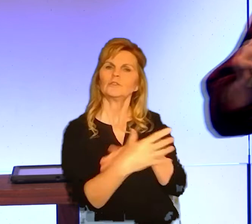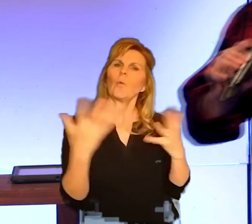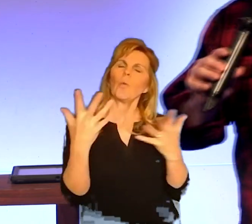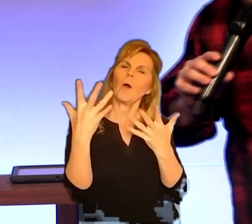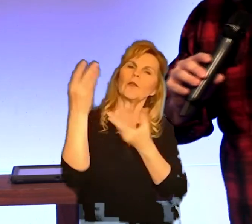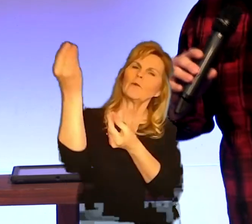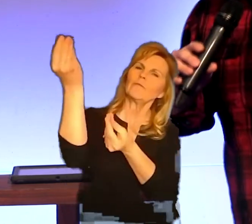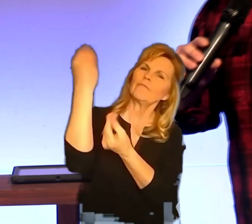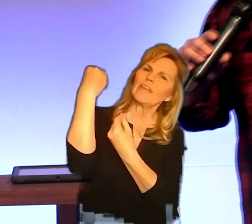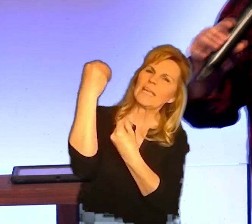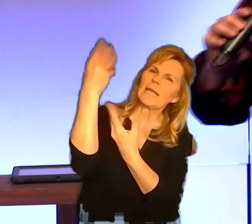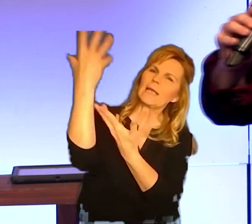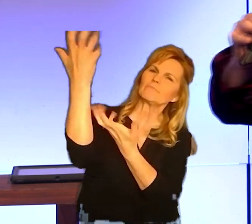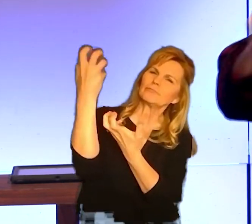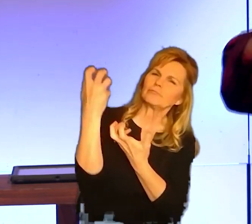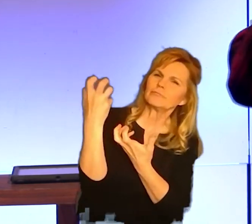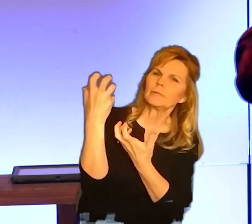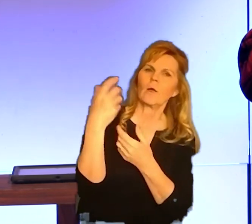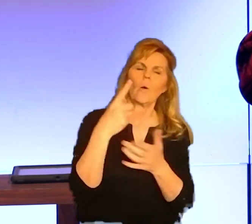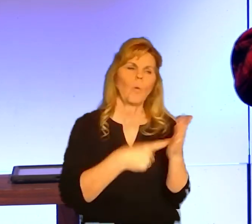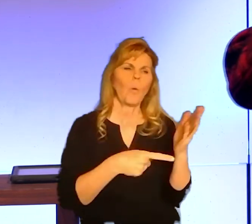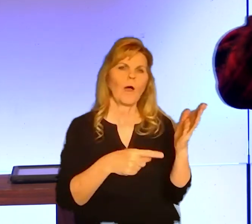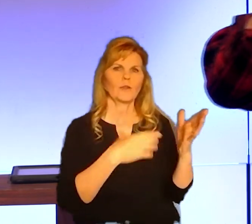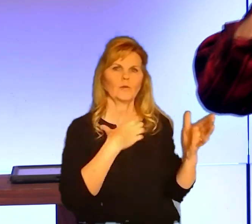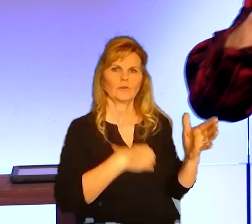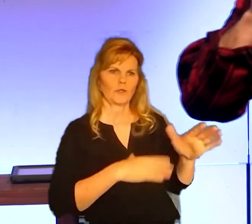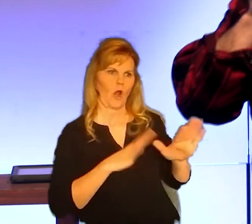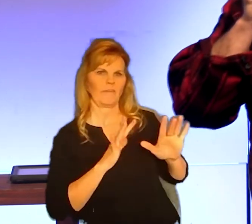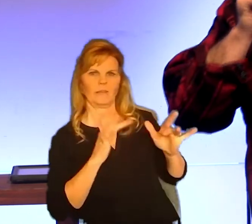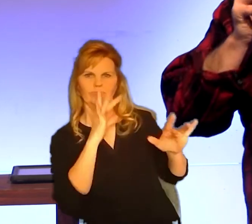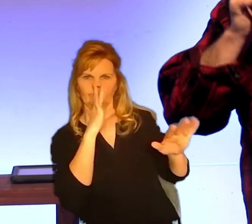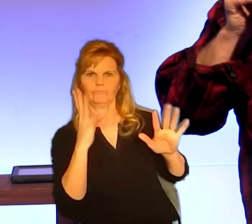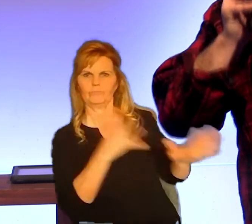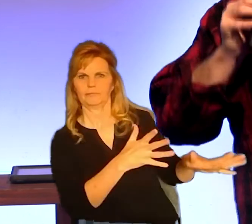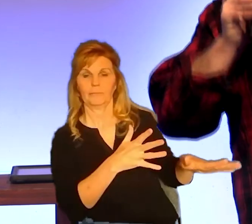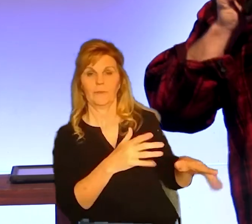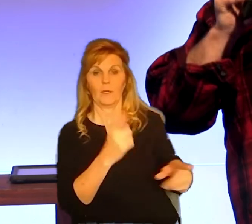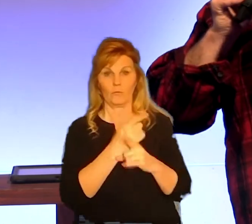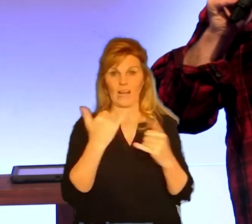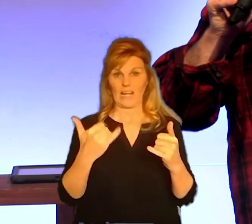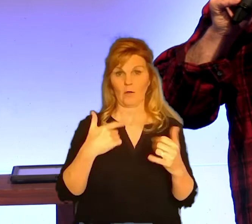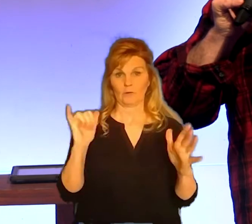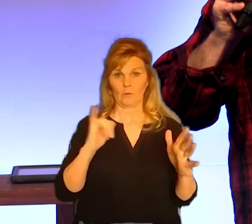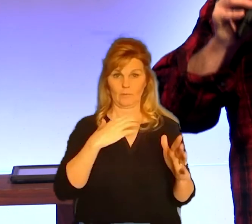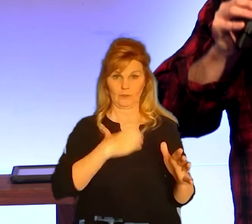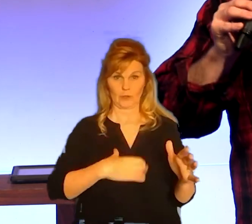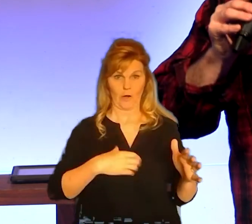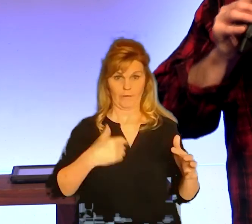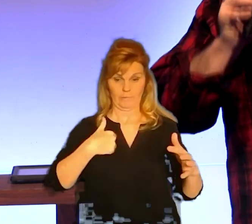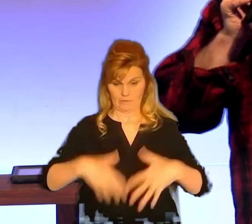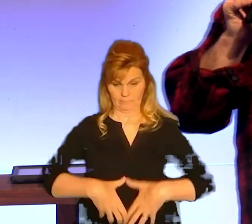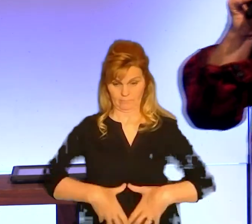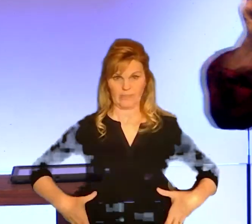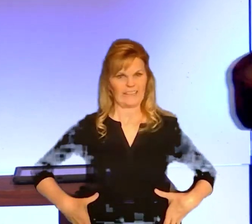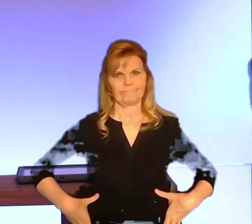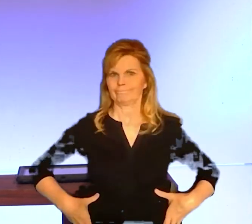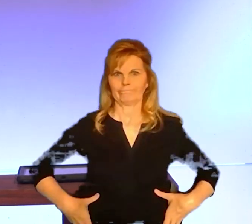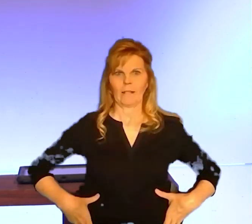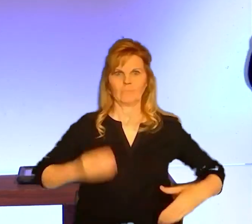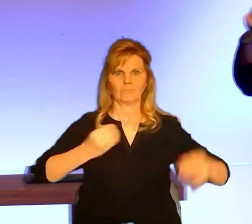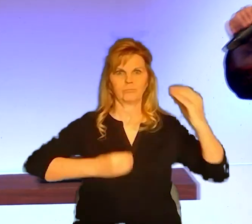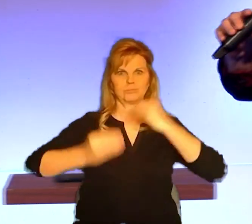you starving? Clearly right now, I am not starving my belly. I feel like all I get to